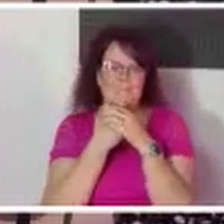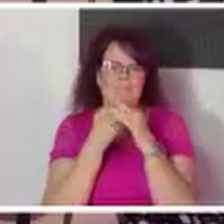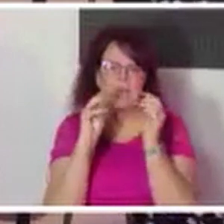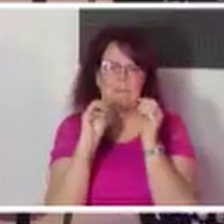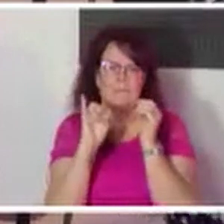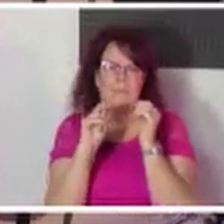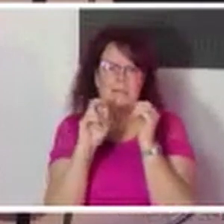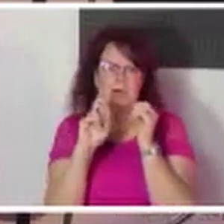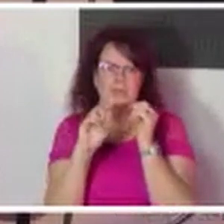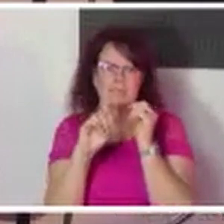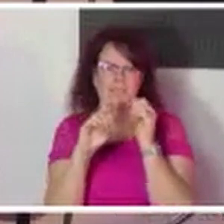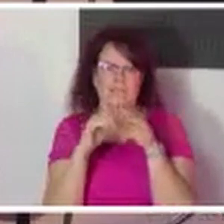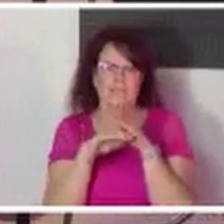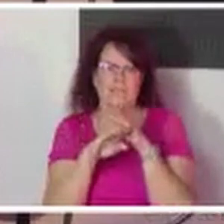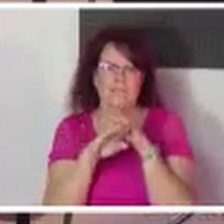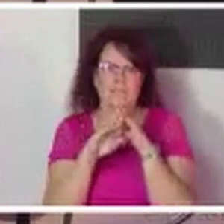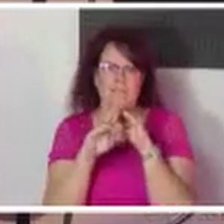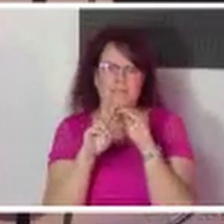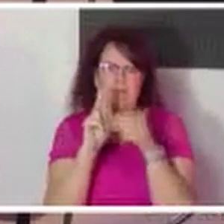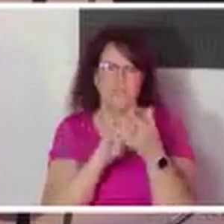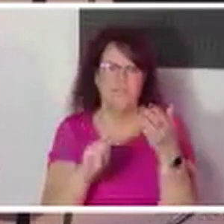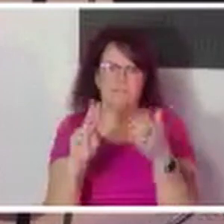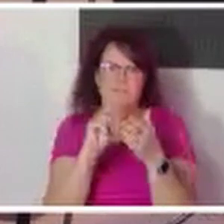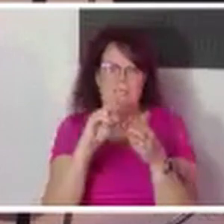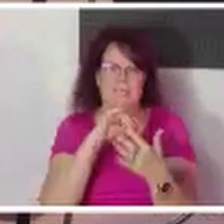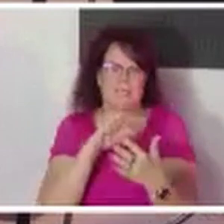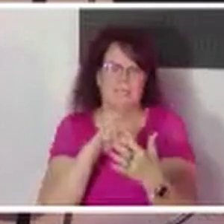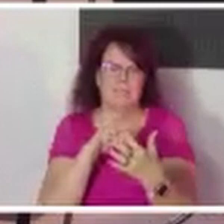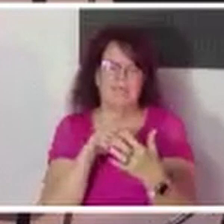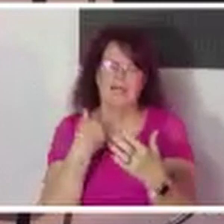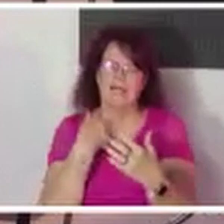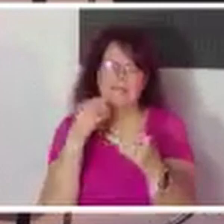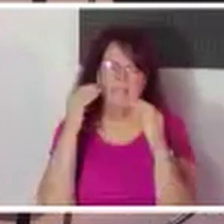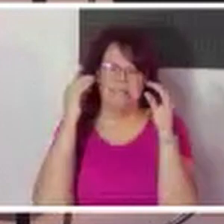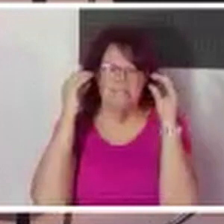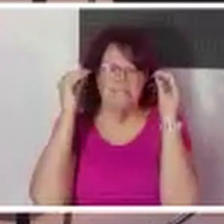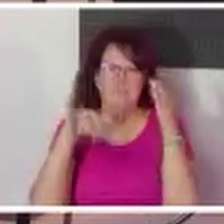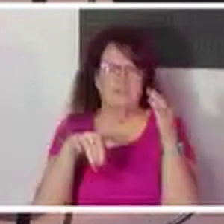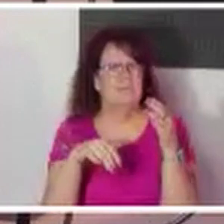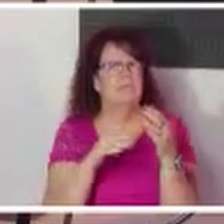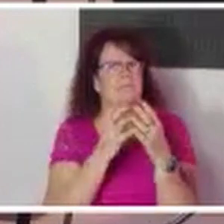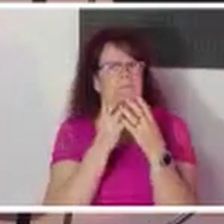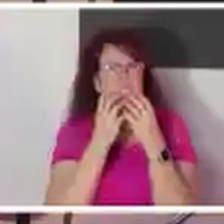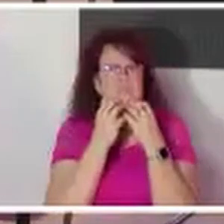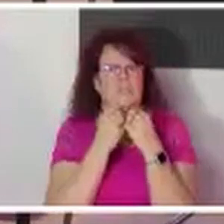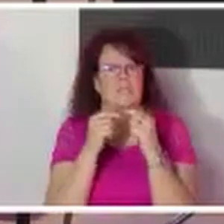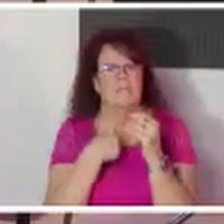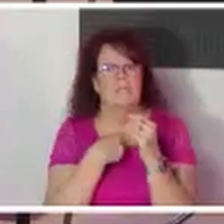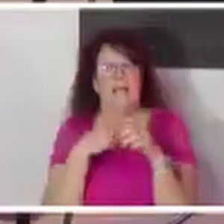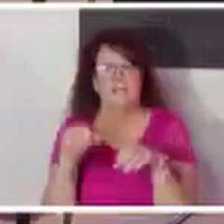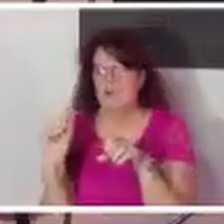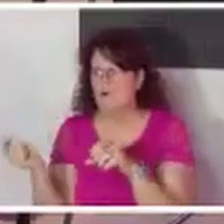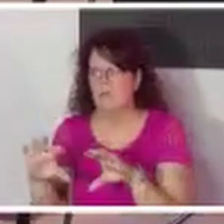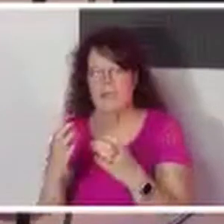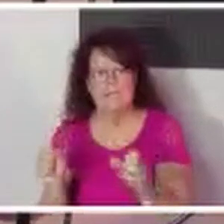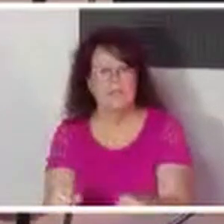religious studies because there was a professor that was so dear to me. So I took all of the classes that I could. In